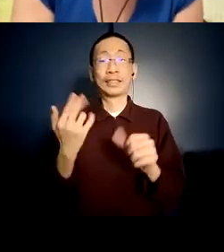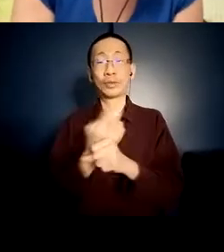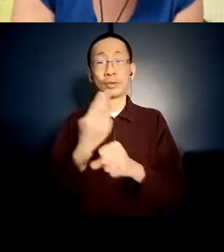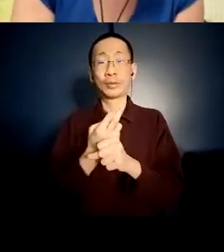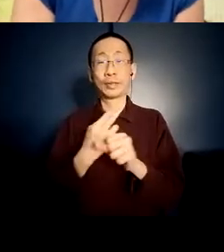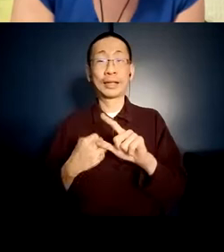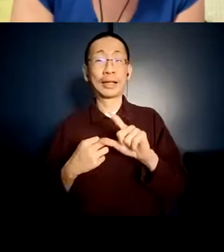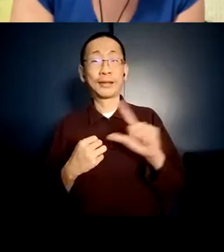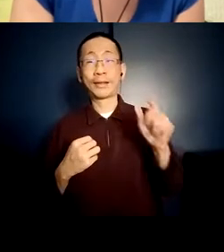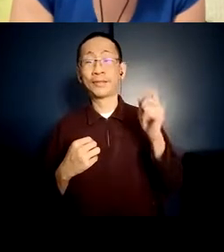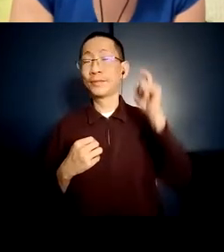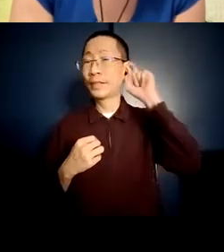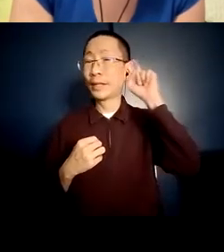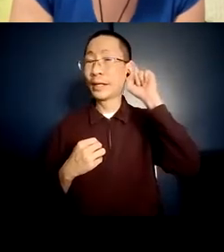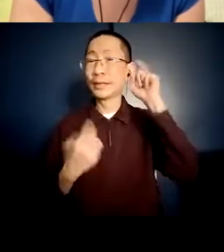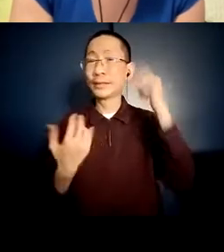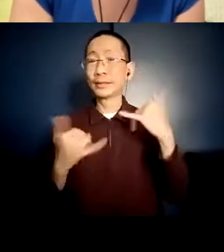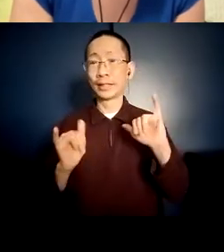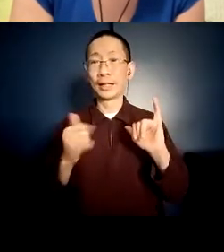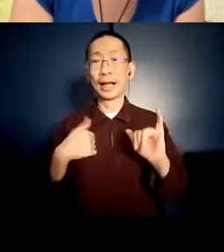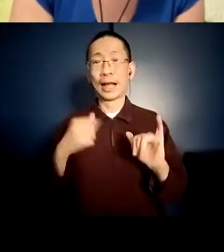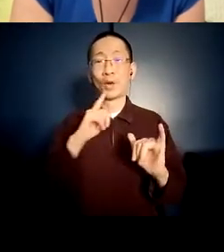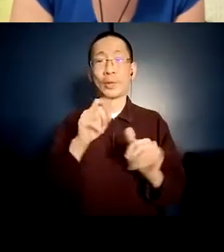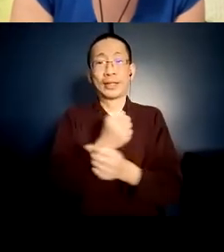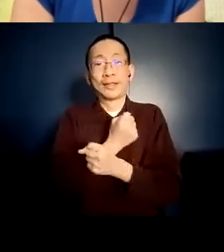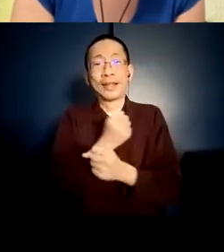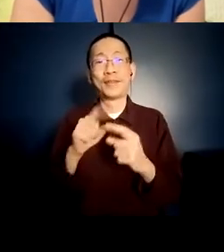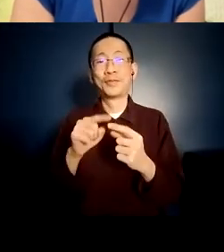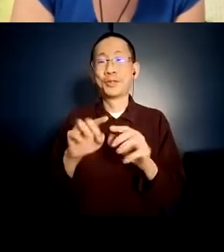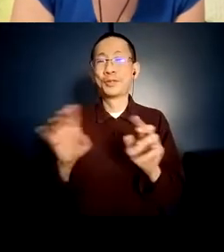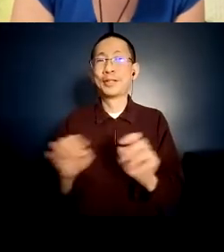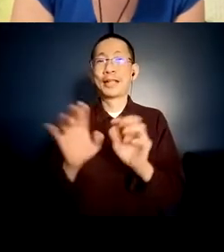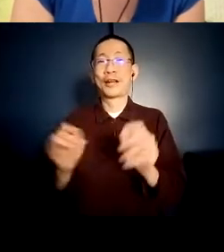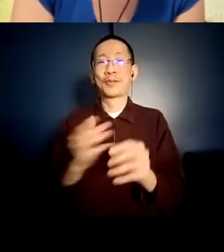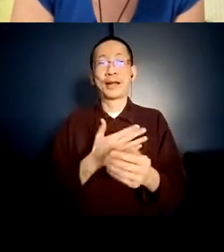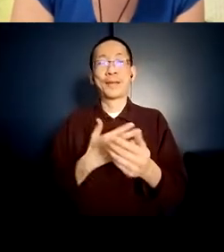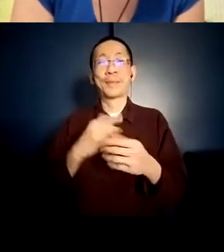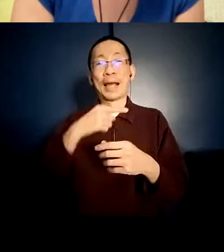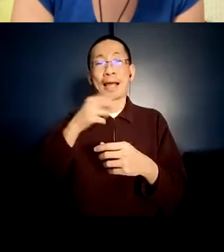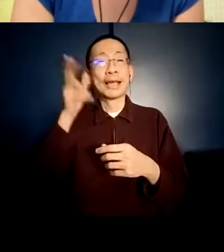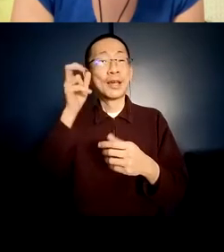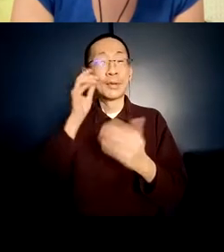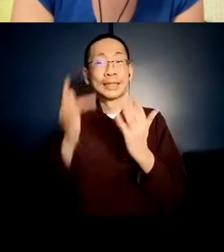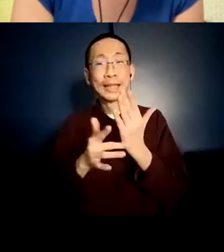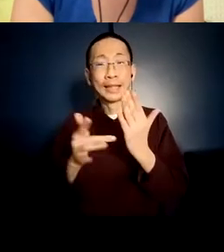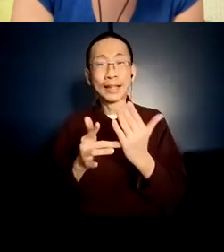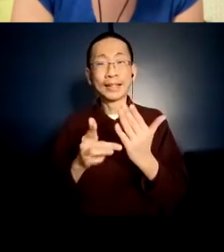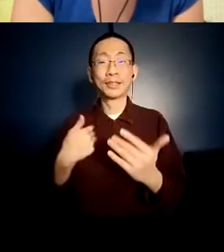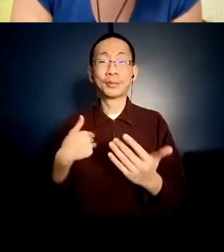my left ear. I really love to decorate my hearing technology. I think